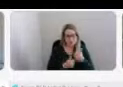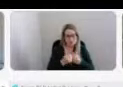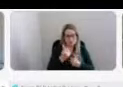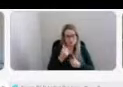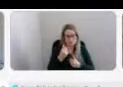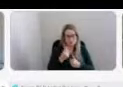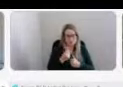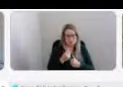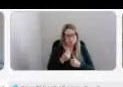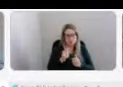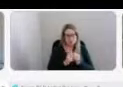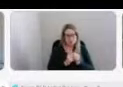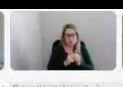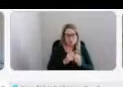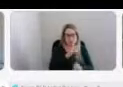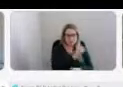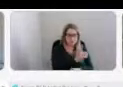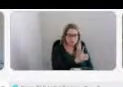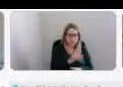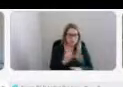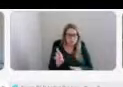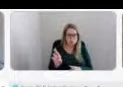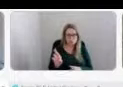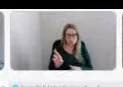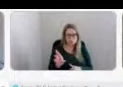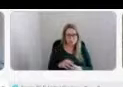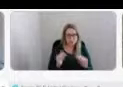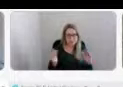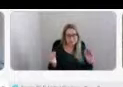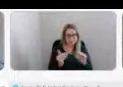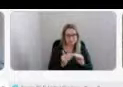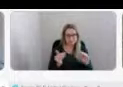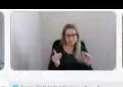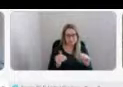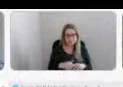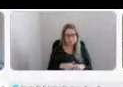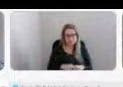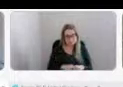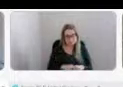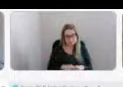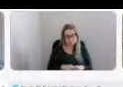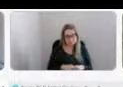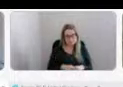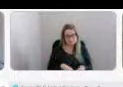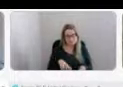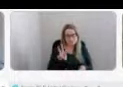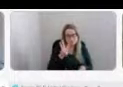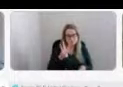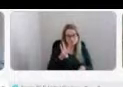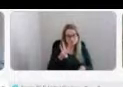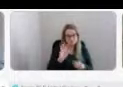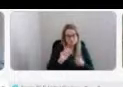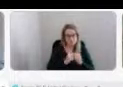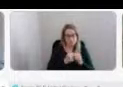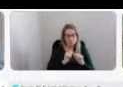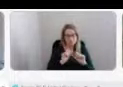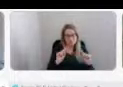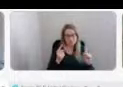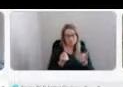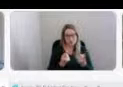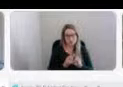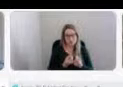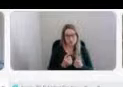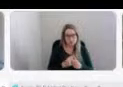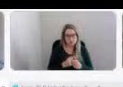with democrats and republicans equally and six competitive districts